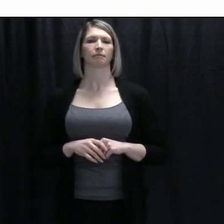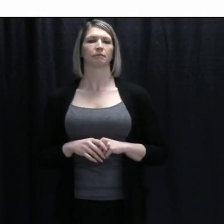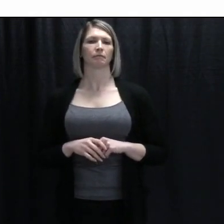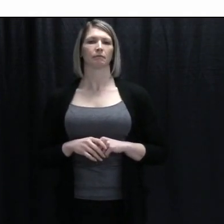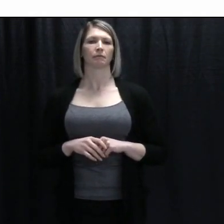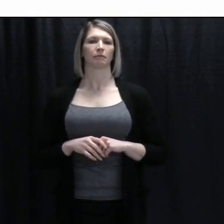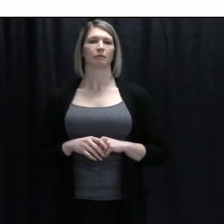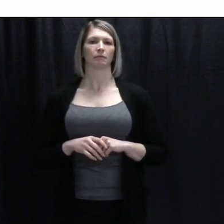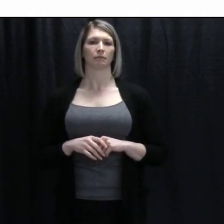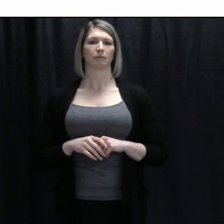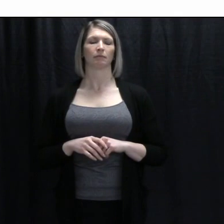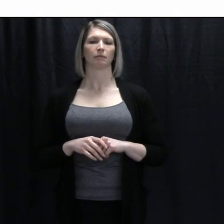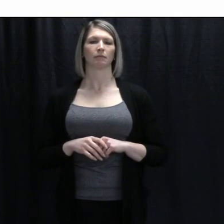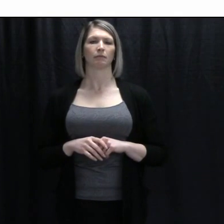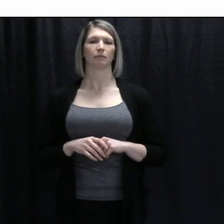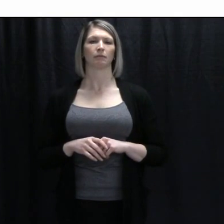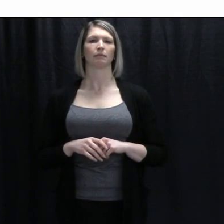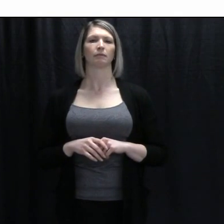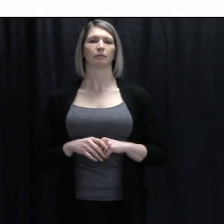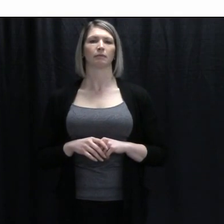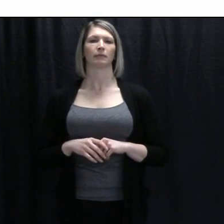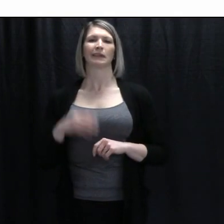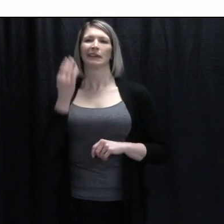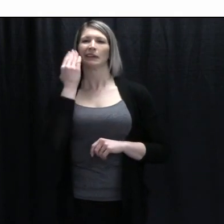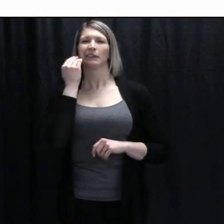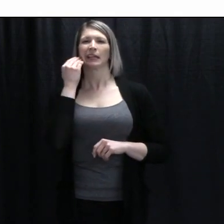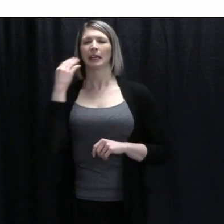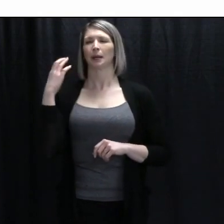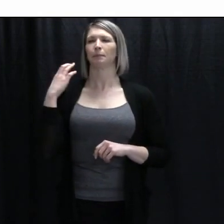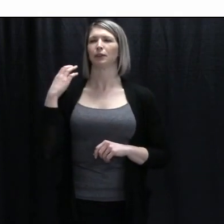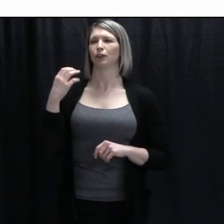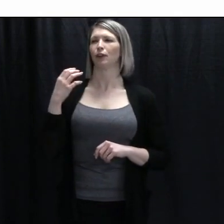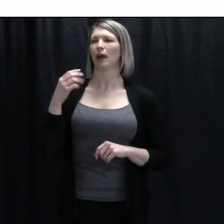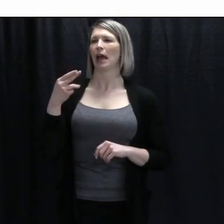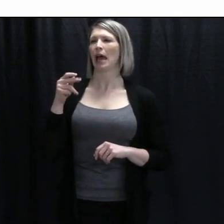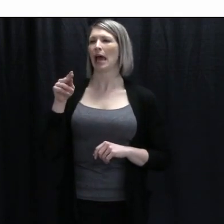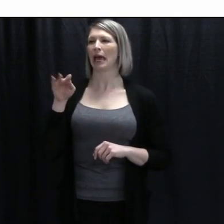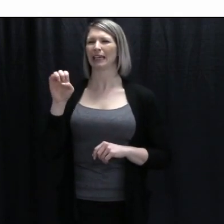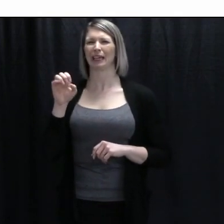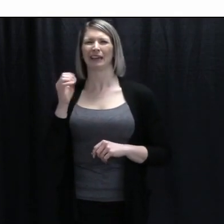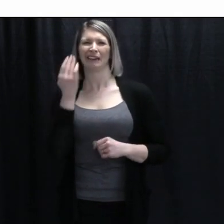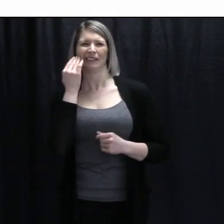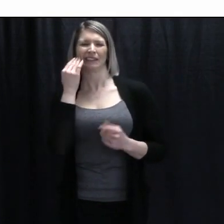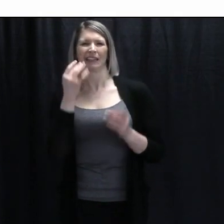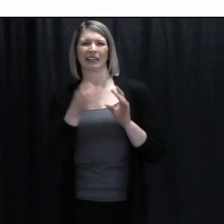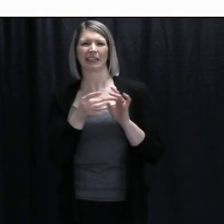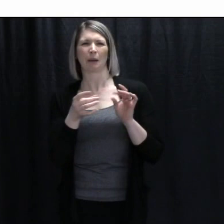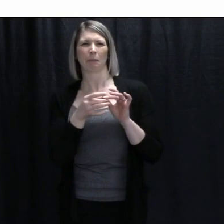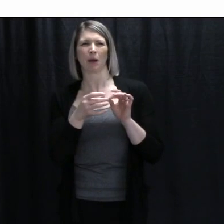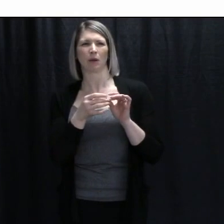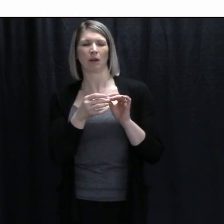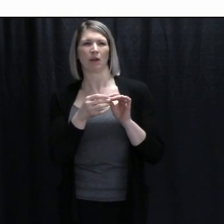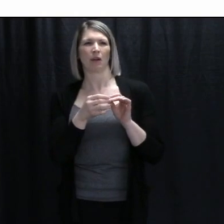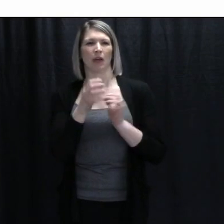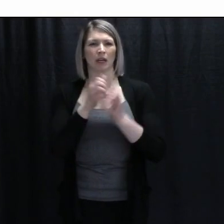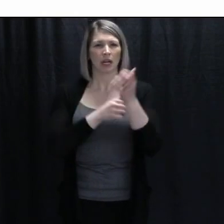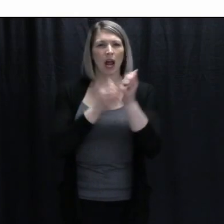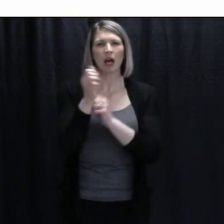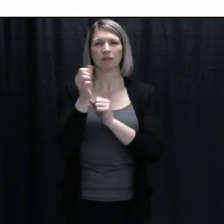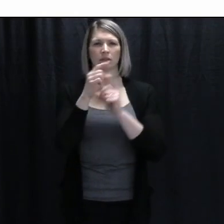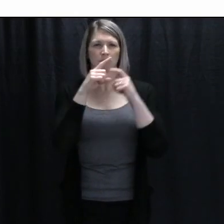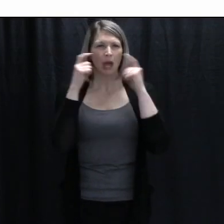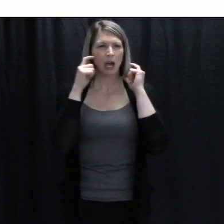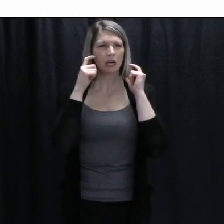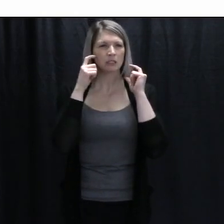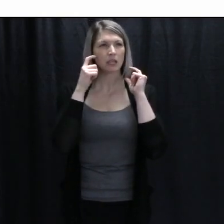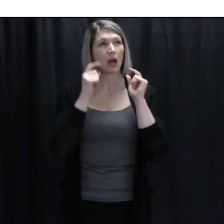Minister Haggie, you've mentioned there are some examples of orders that go missing, goods that are being snapped up even as they're